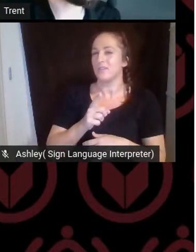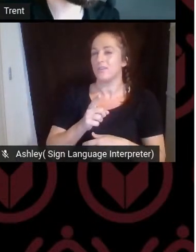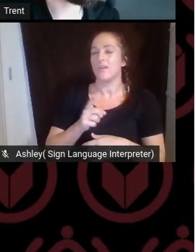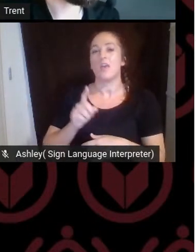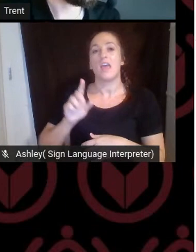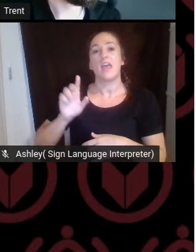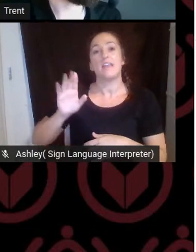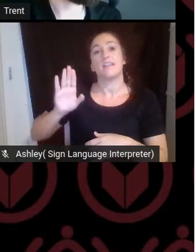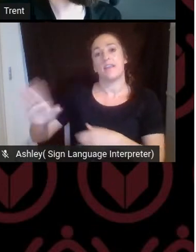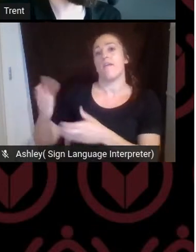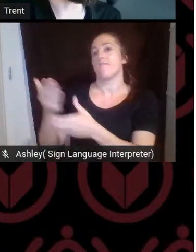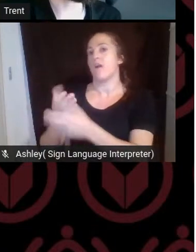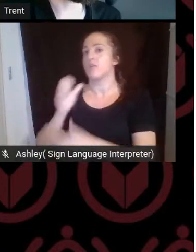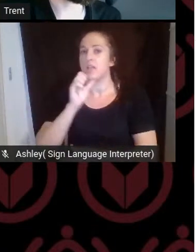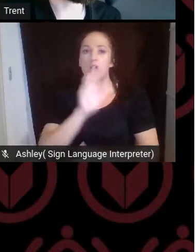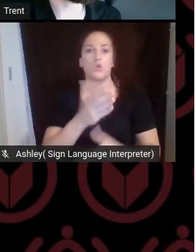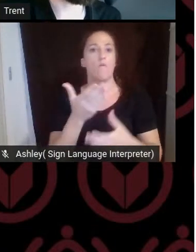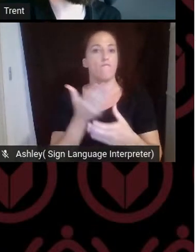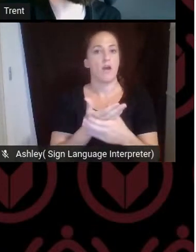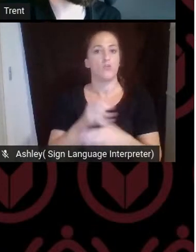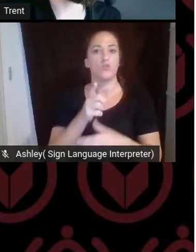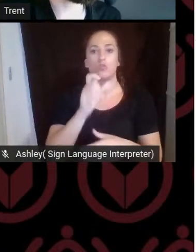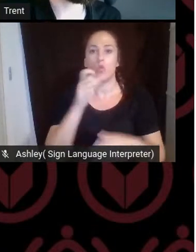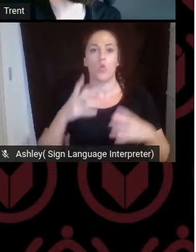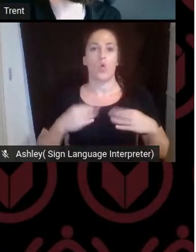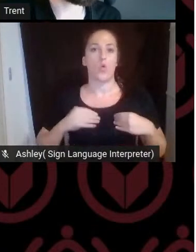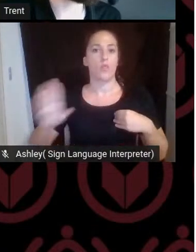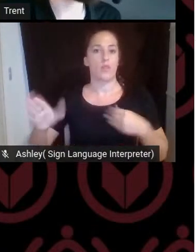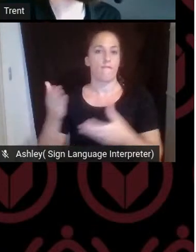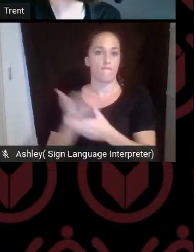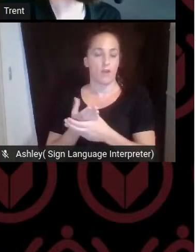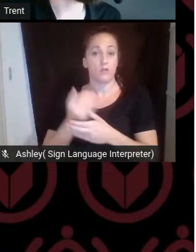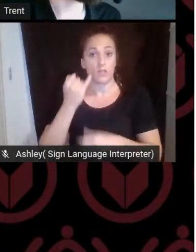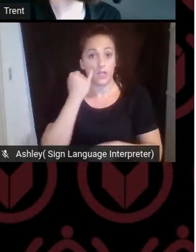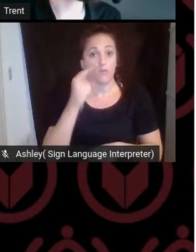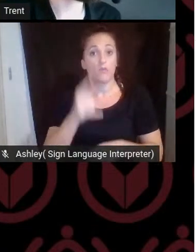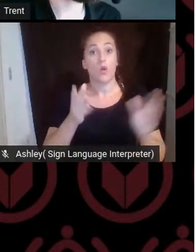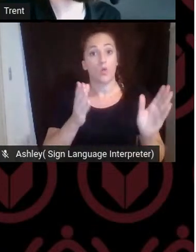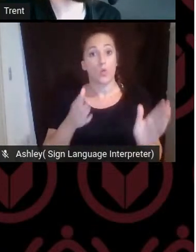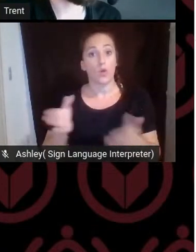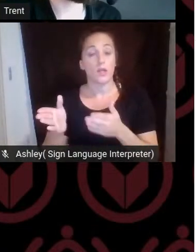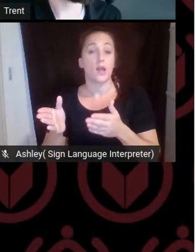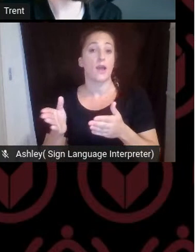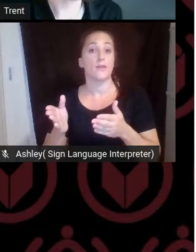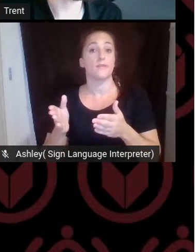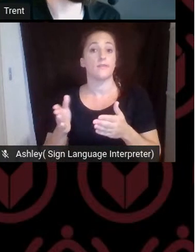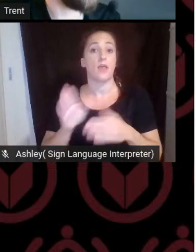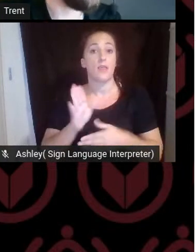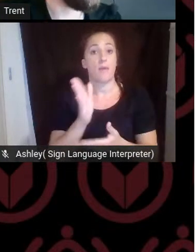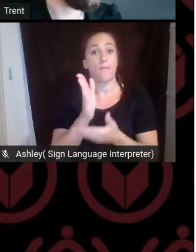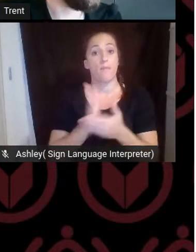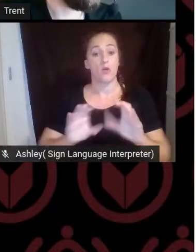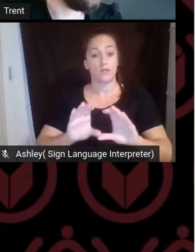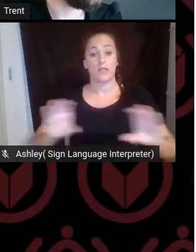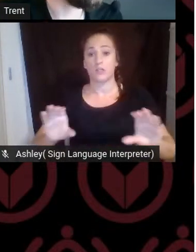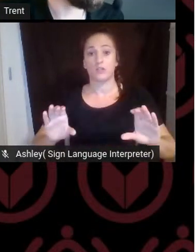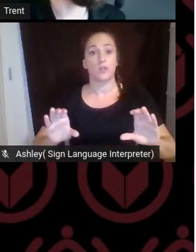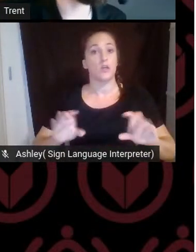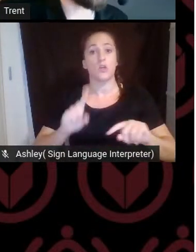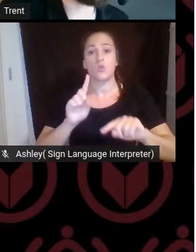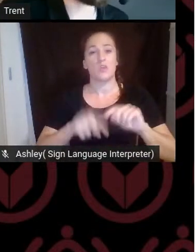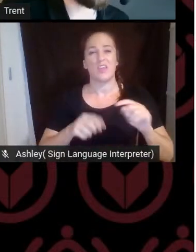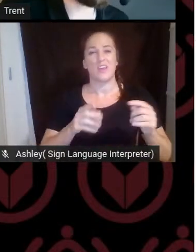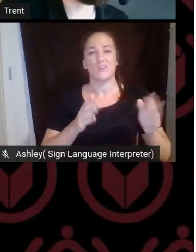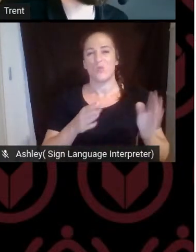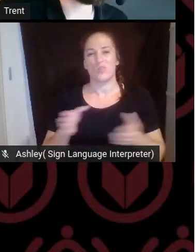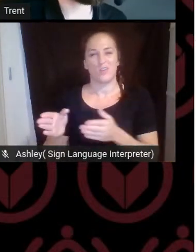those files. If you wanted to kind of organize your shared with me section of your drive, you can't. Instead,